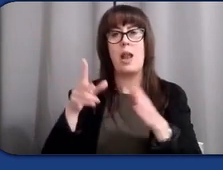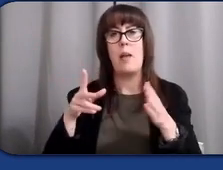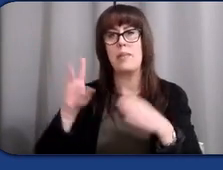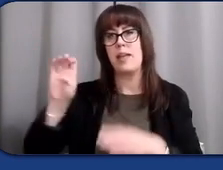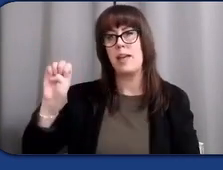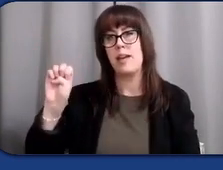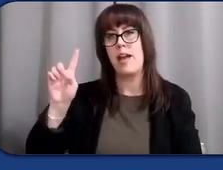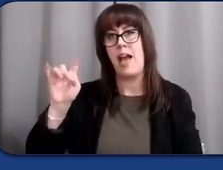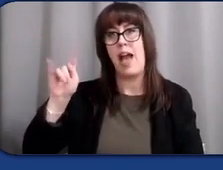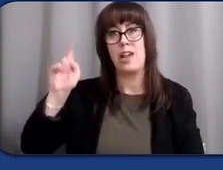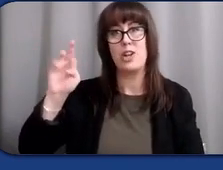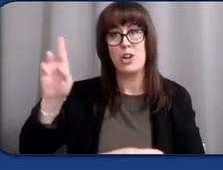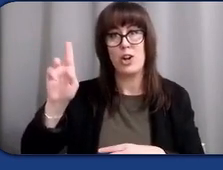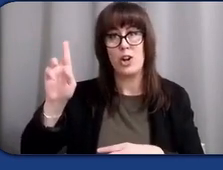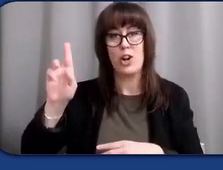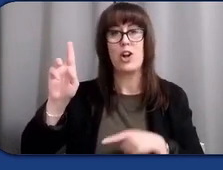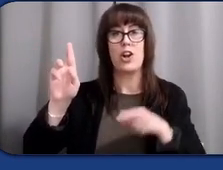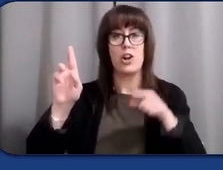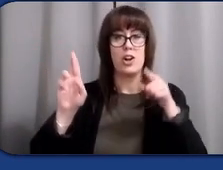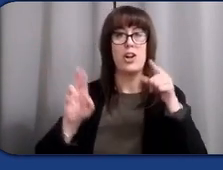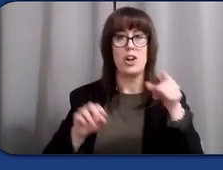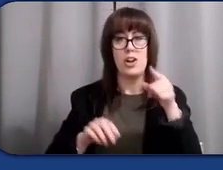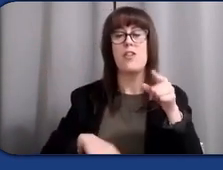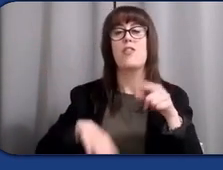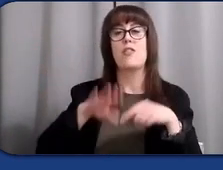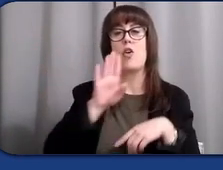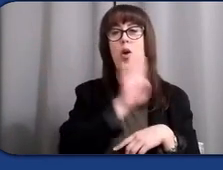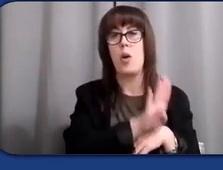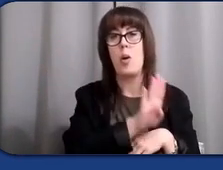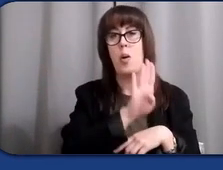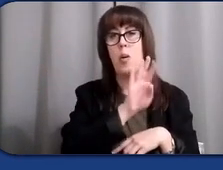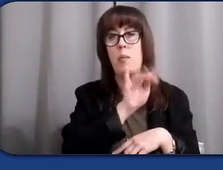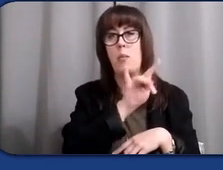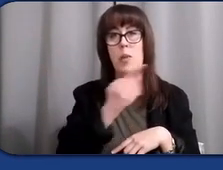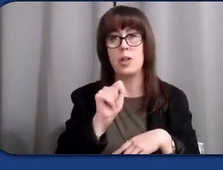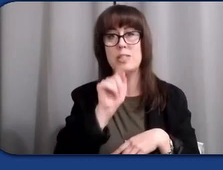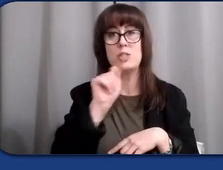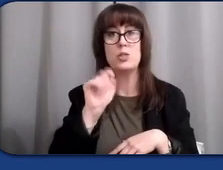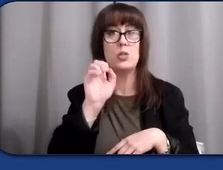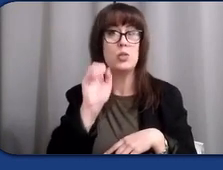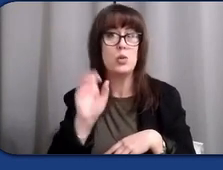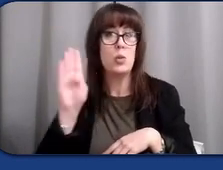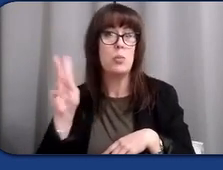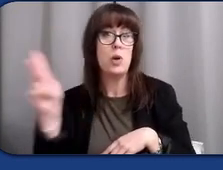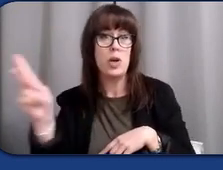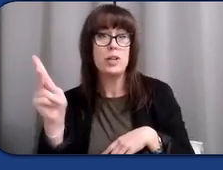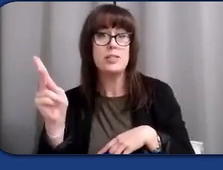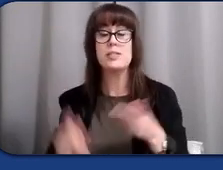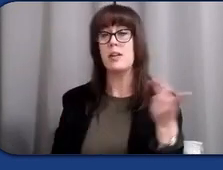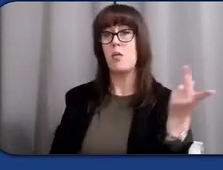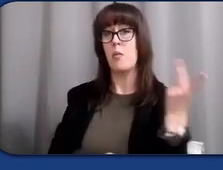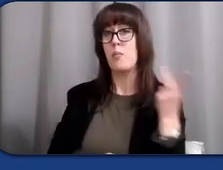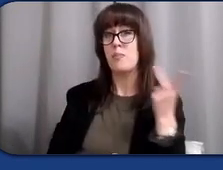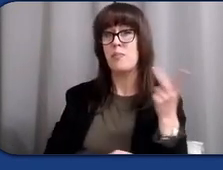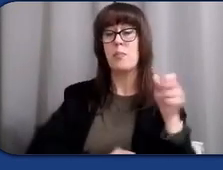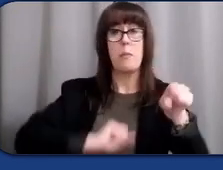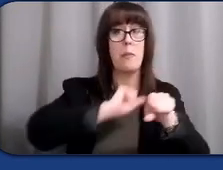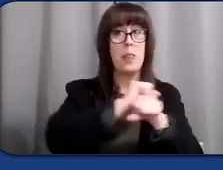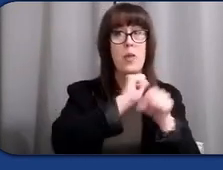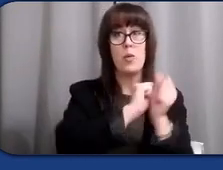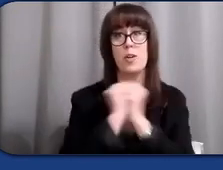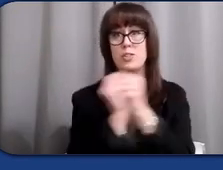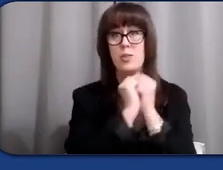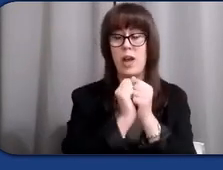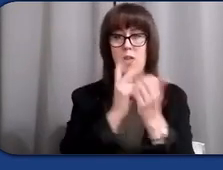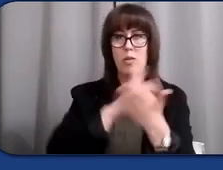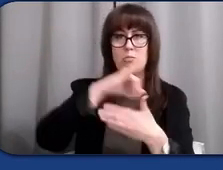reached out to me. We were old friends. We worked on a different project together years ago, and he reached out to see if I wanted to go to South Sudan. And